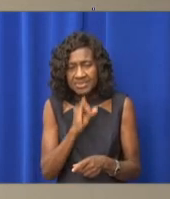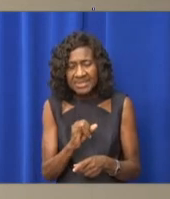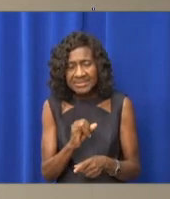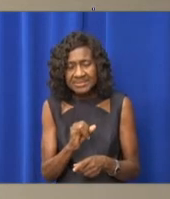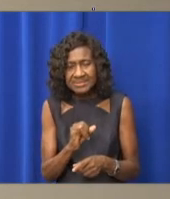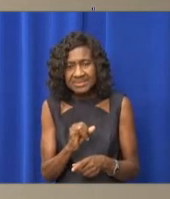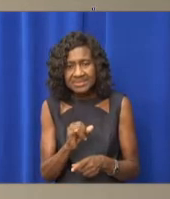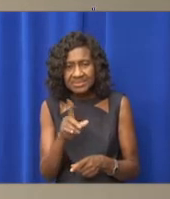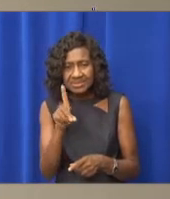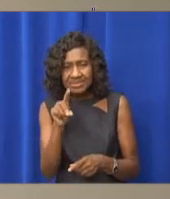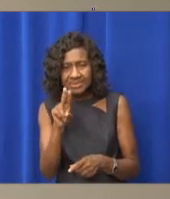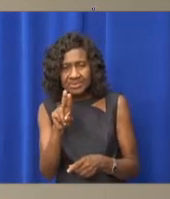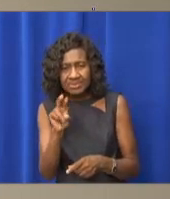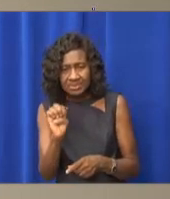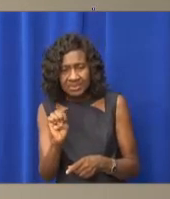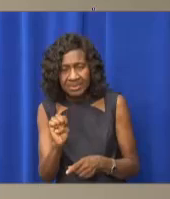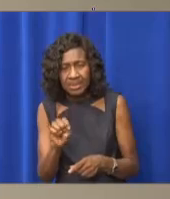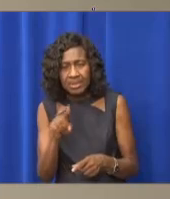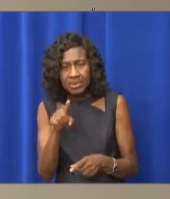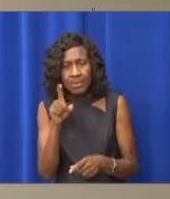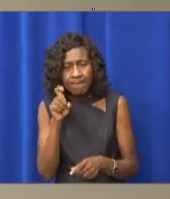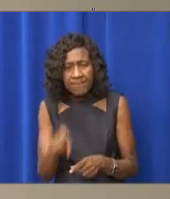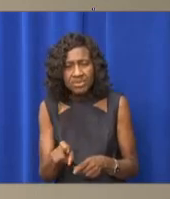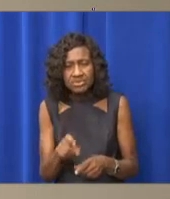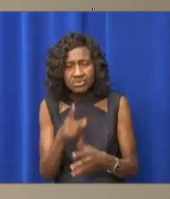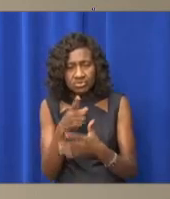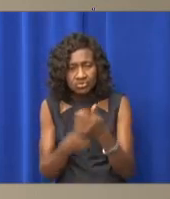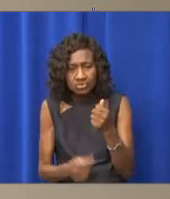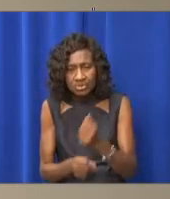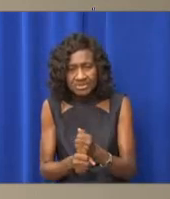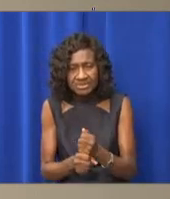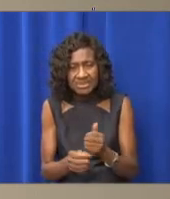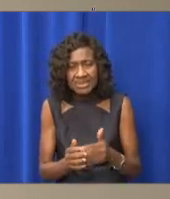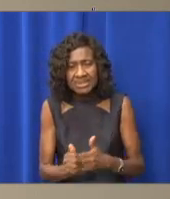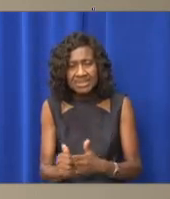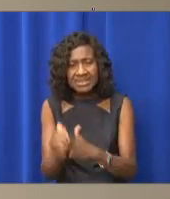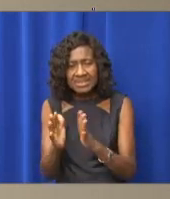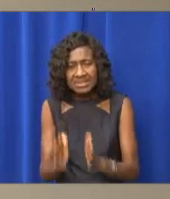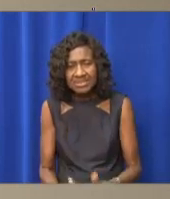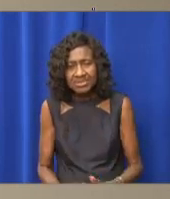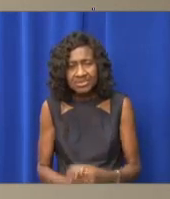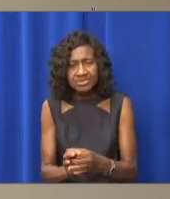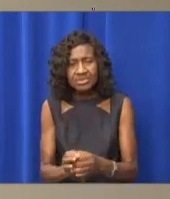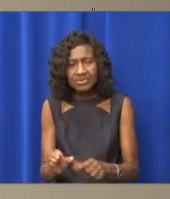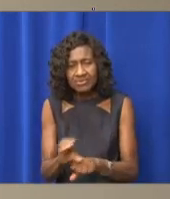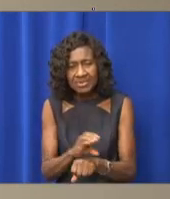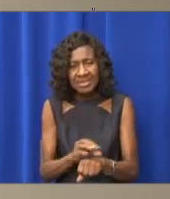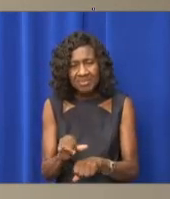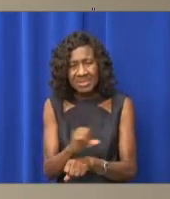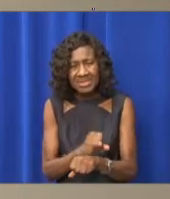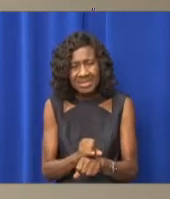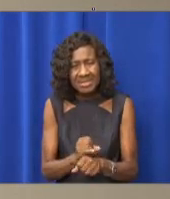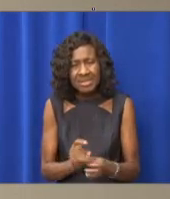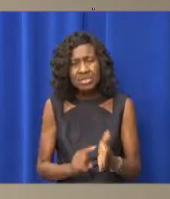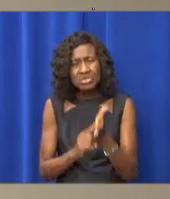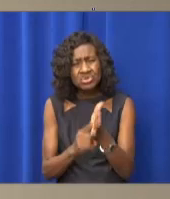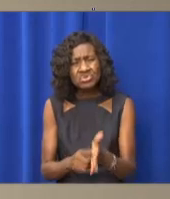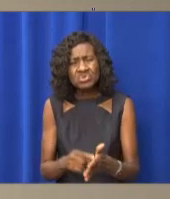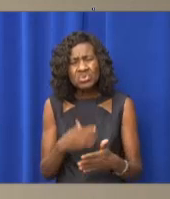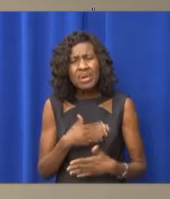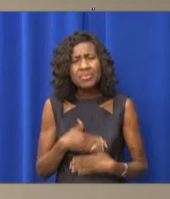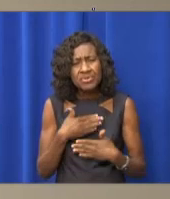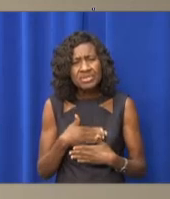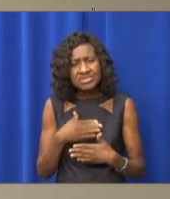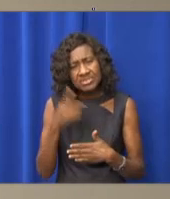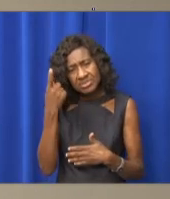elected leaders of this country and show appreciation for what we have done and how responsible